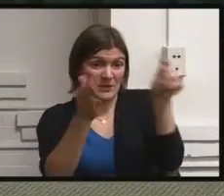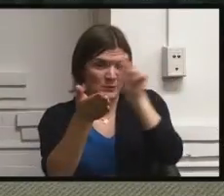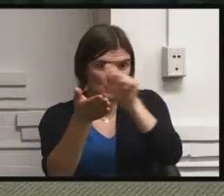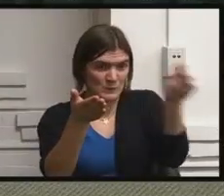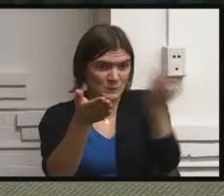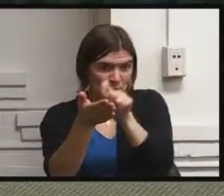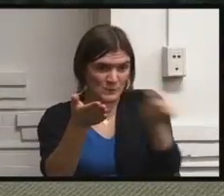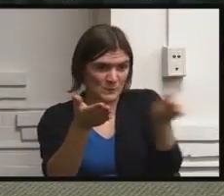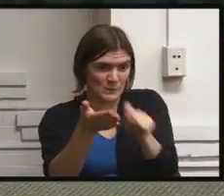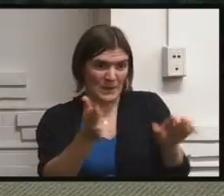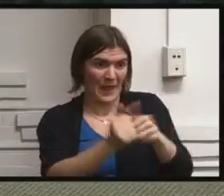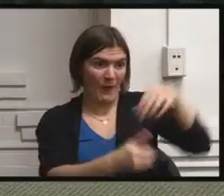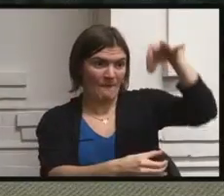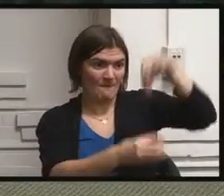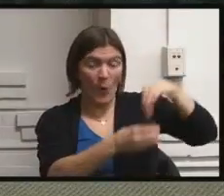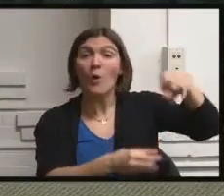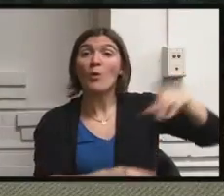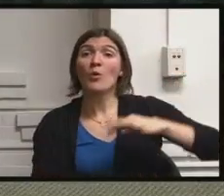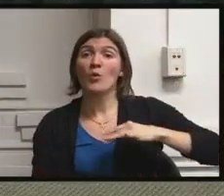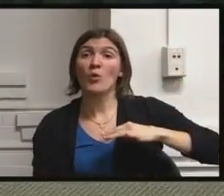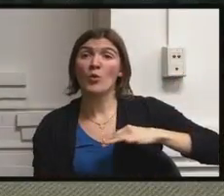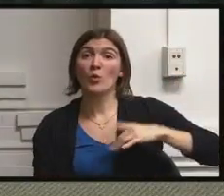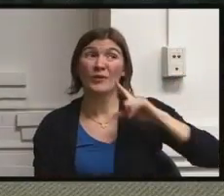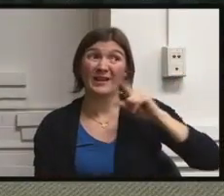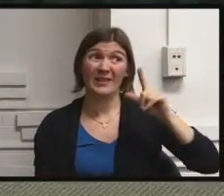people, because the number of people who vote